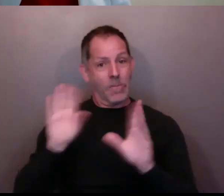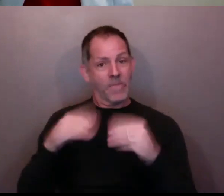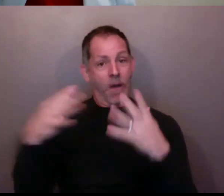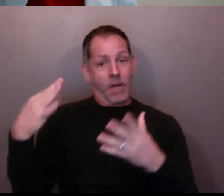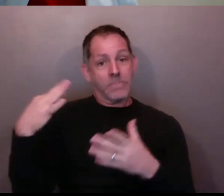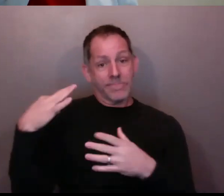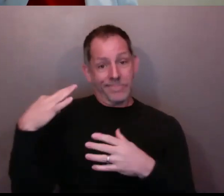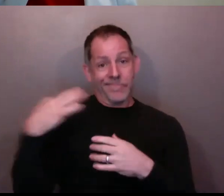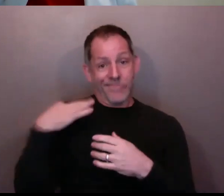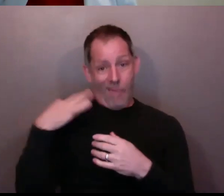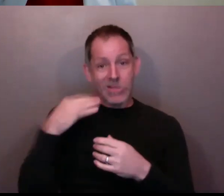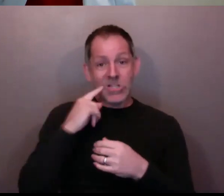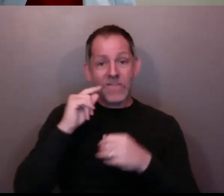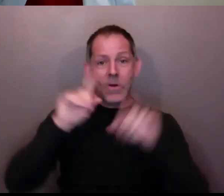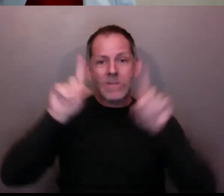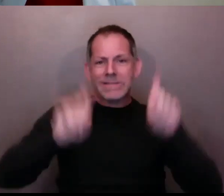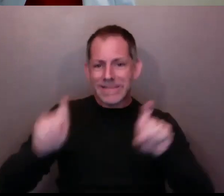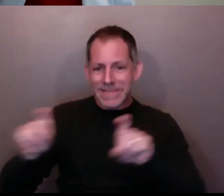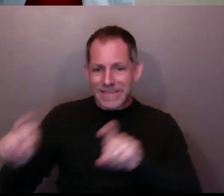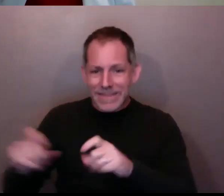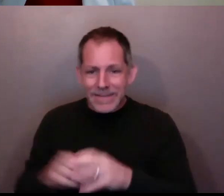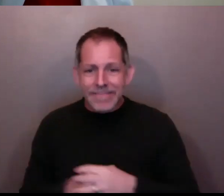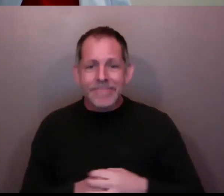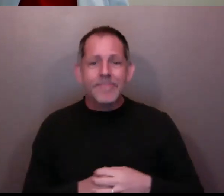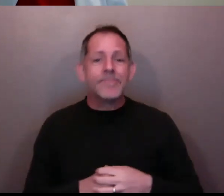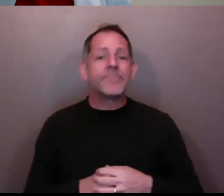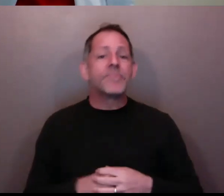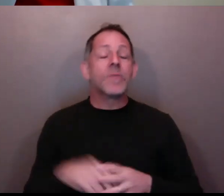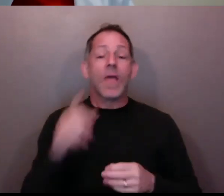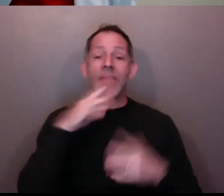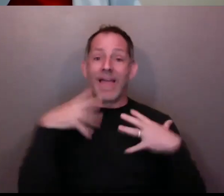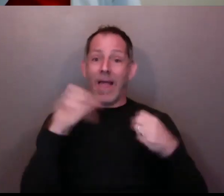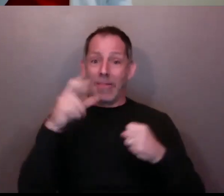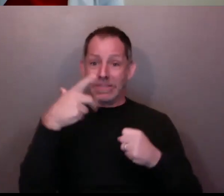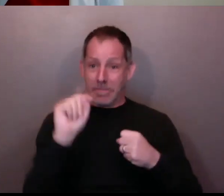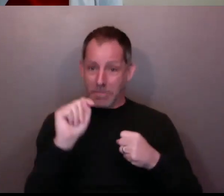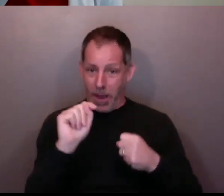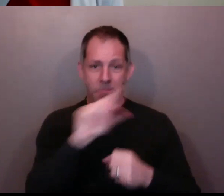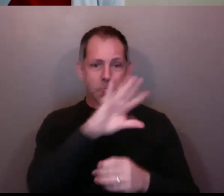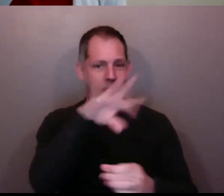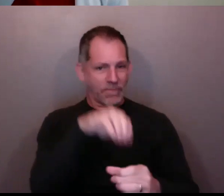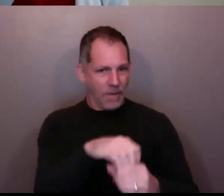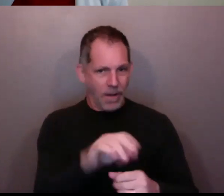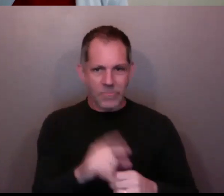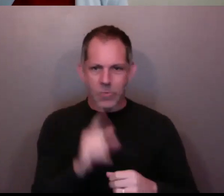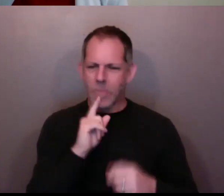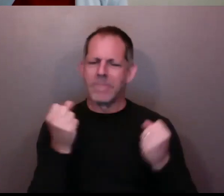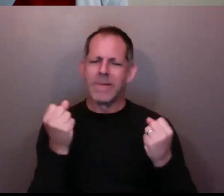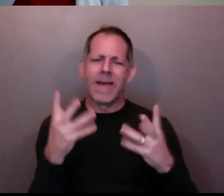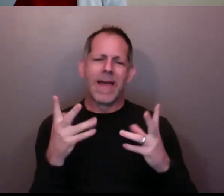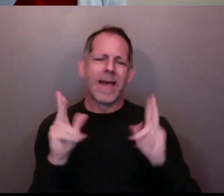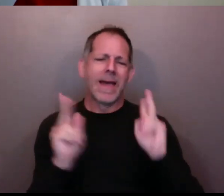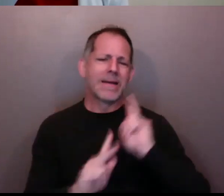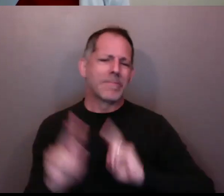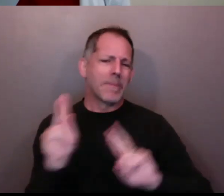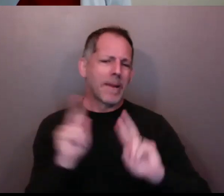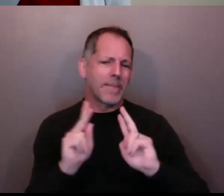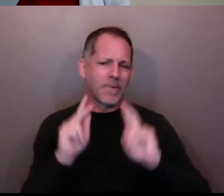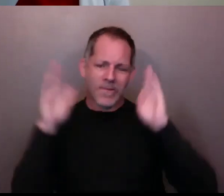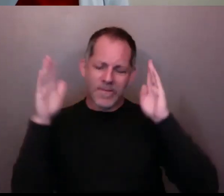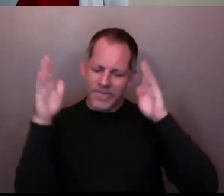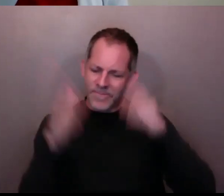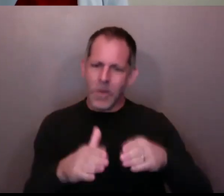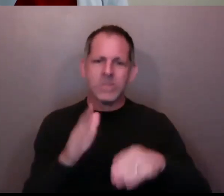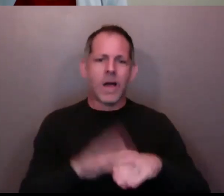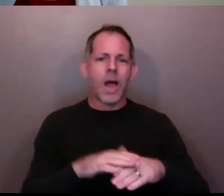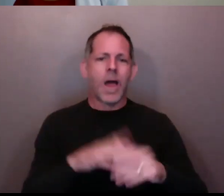doing that at the health district. So a lot of people think that Medical Reserve Corps are all doctors and nurses, and we do